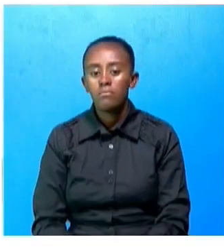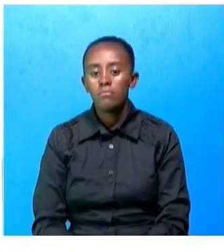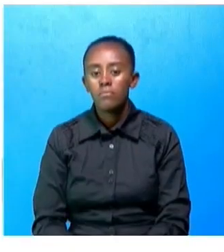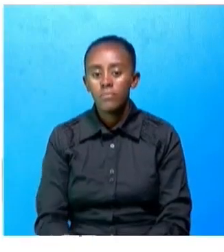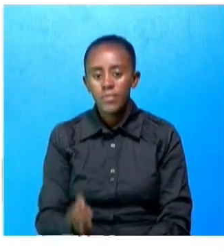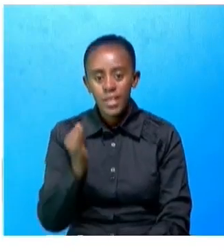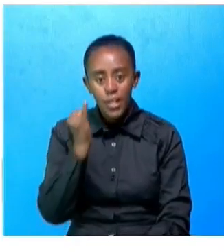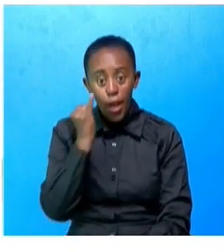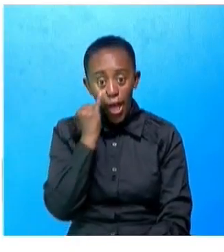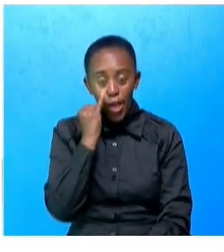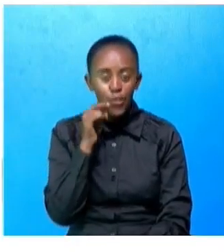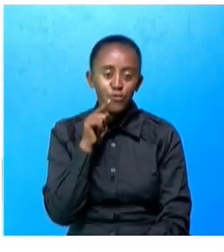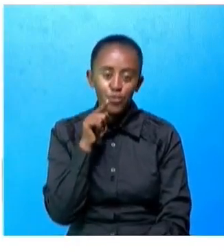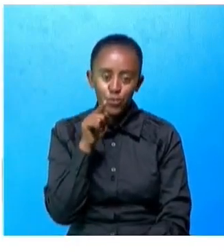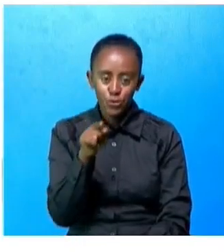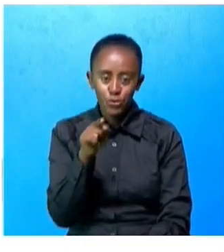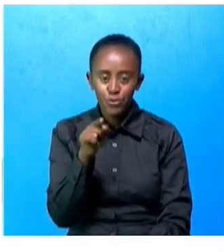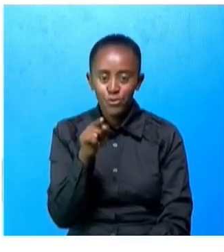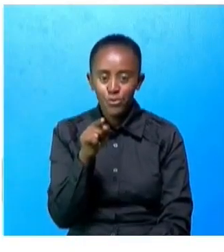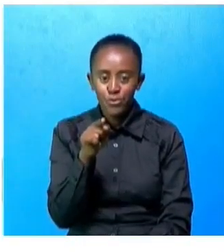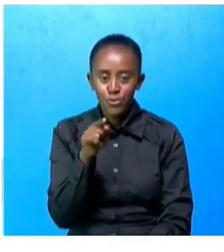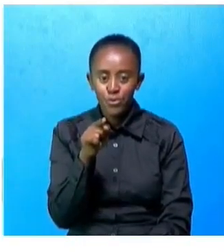If you